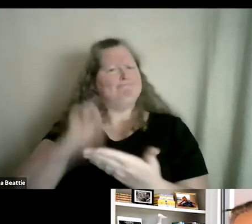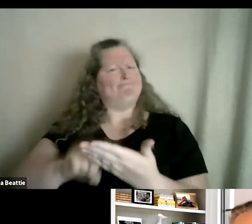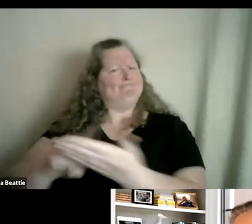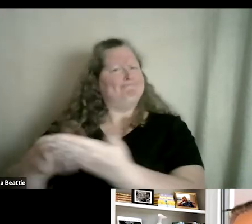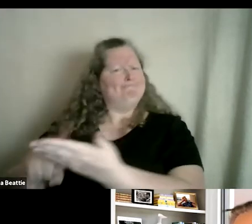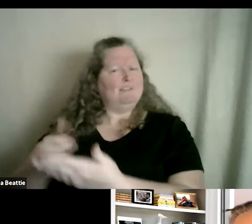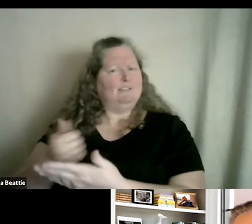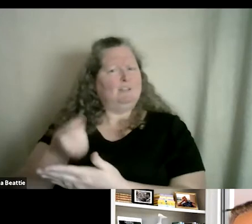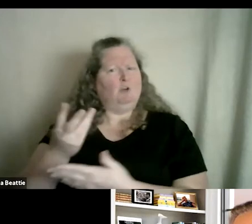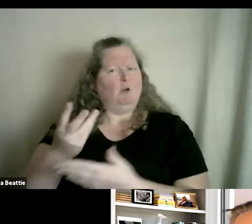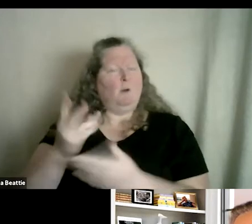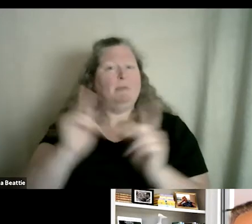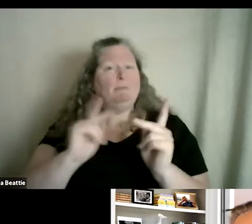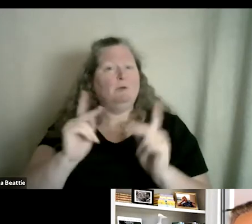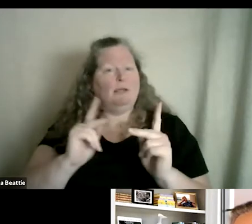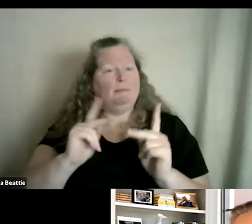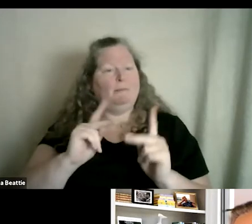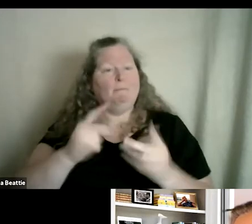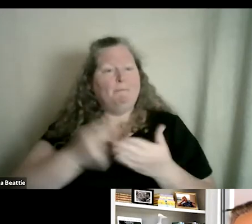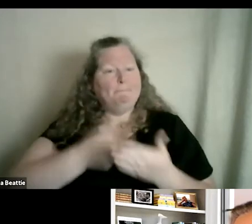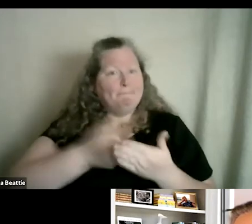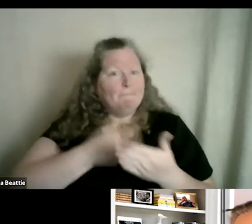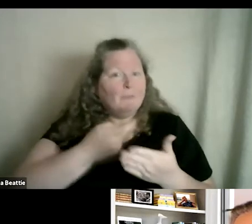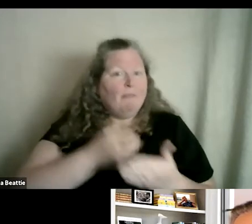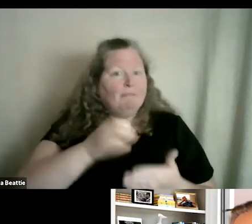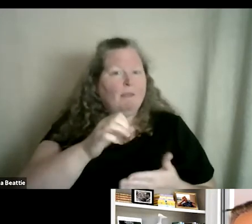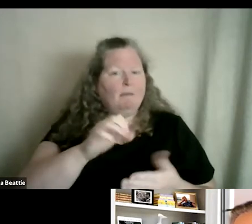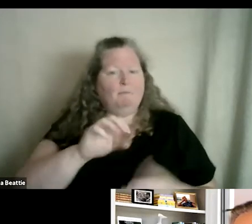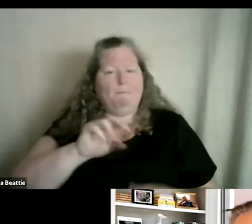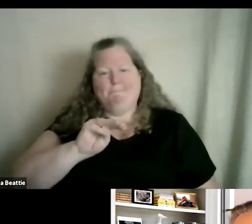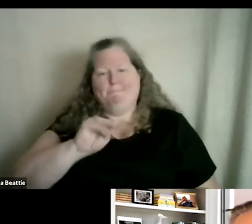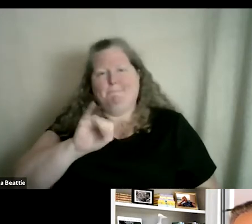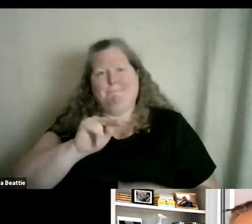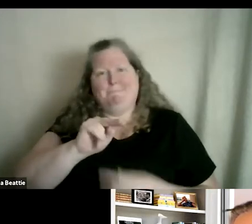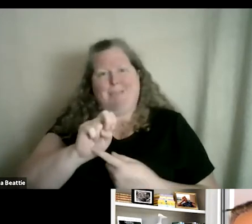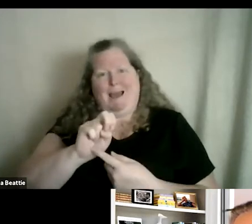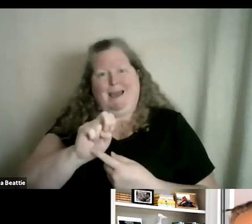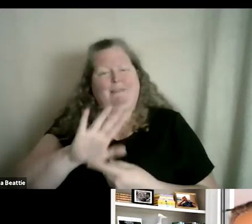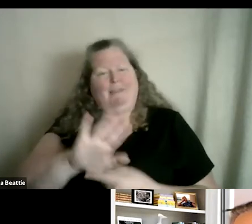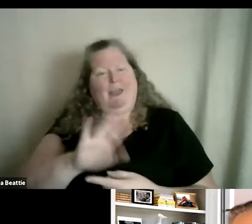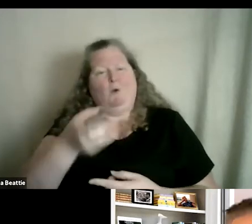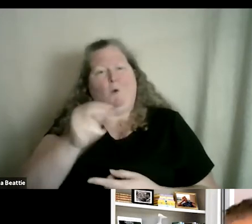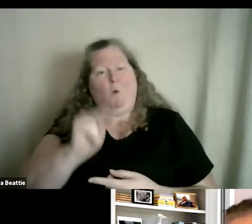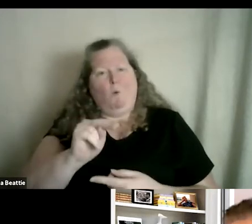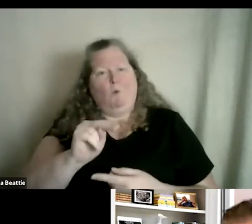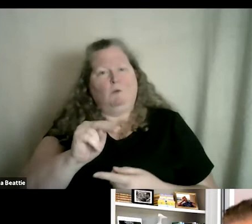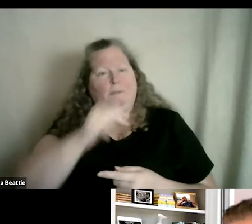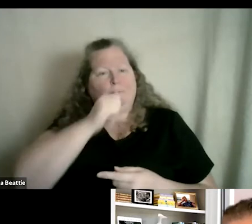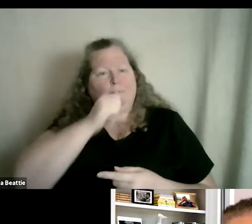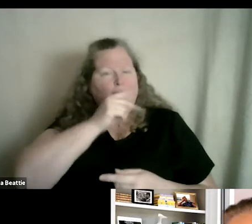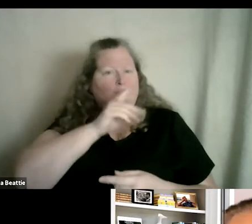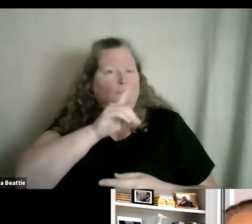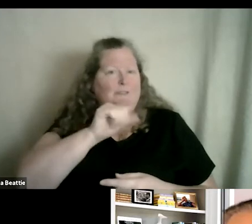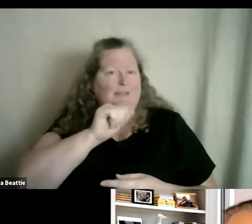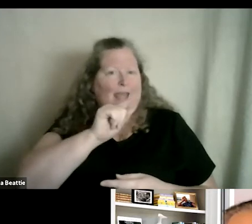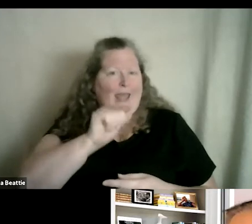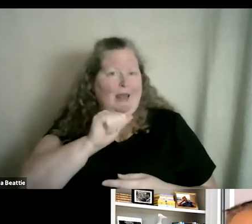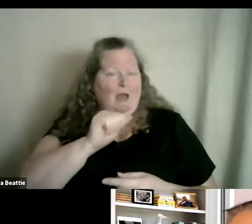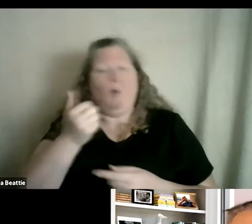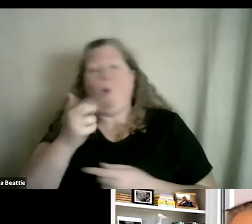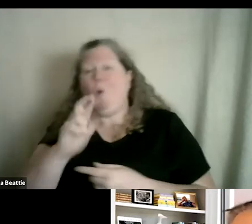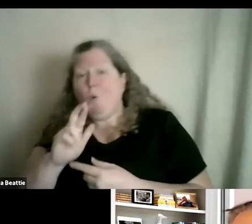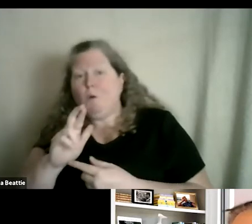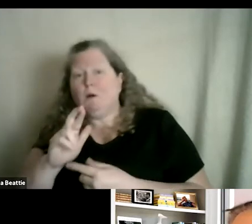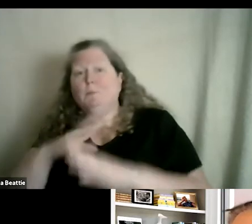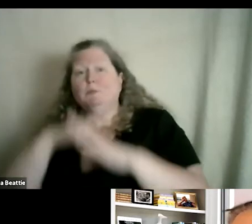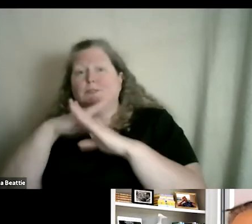personal data or protect their personal data, but pay them through Ethereum or Bitcoin or other ways, so that they become the owners